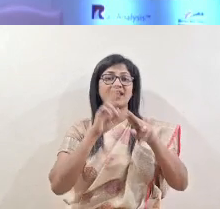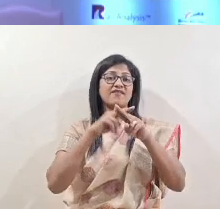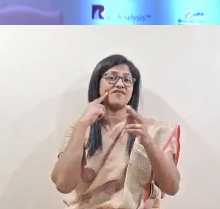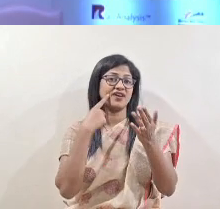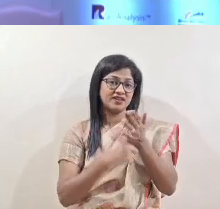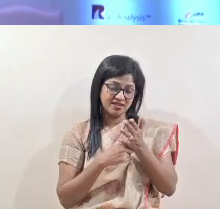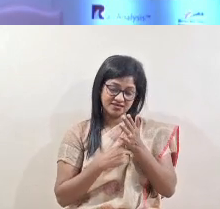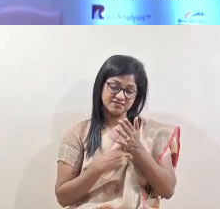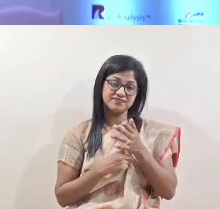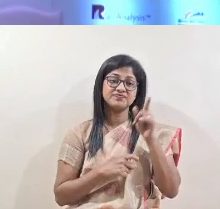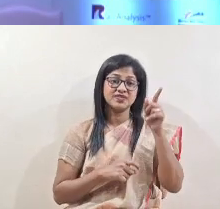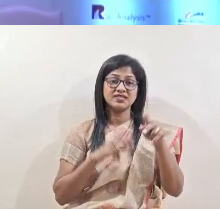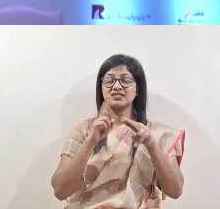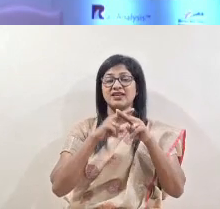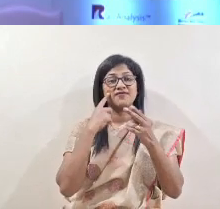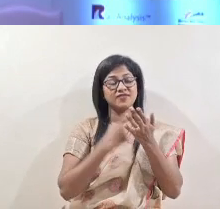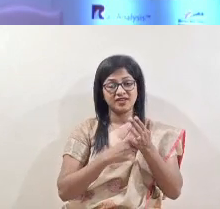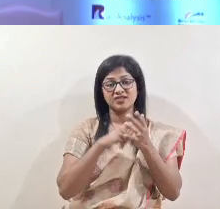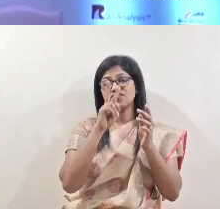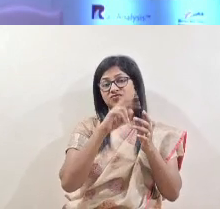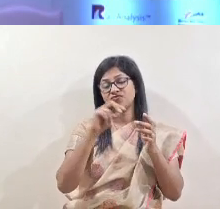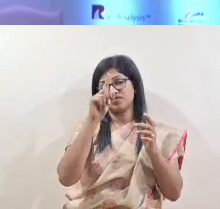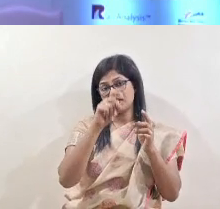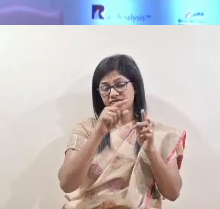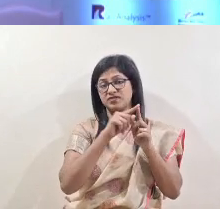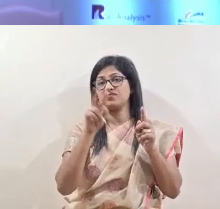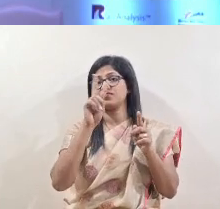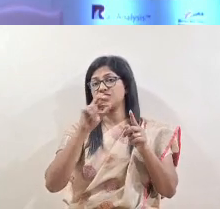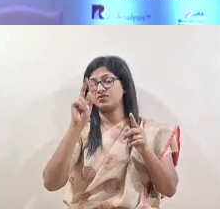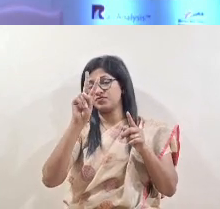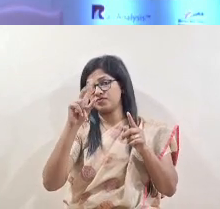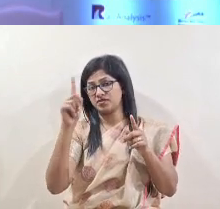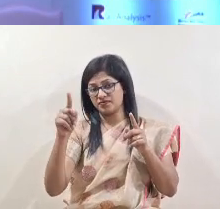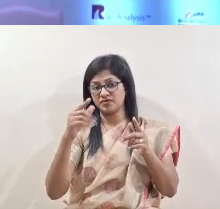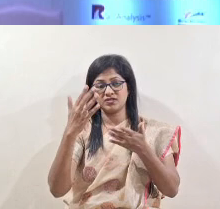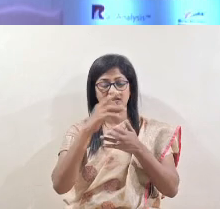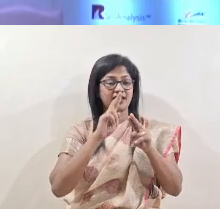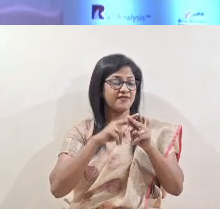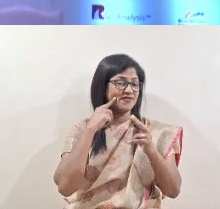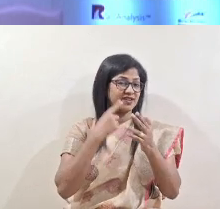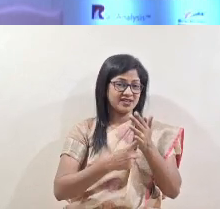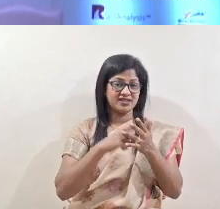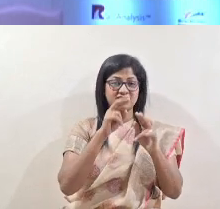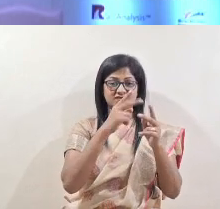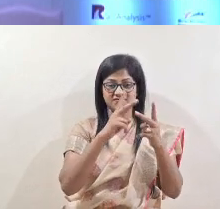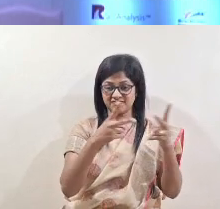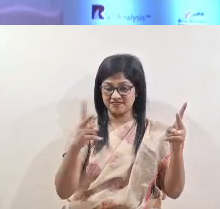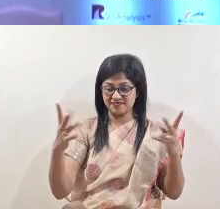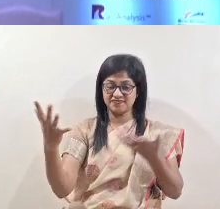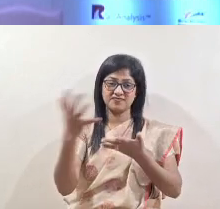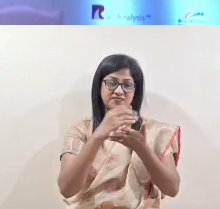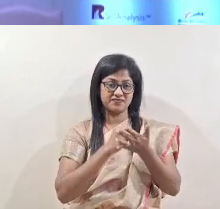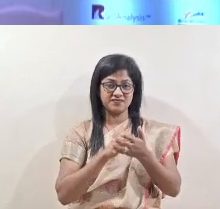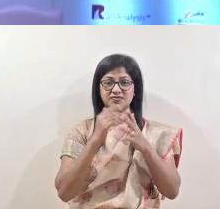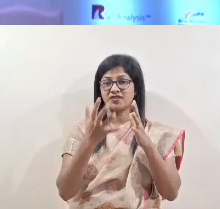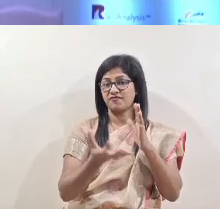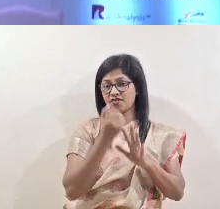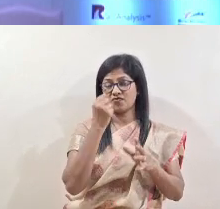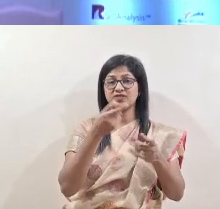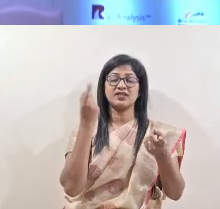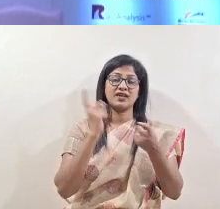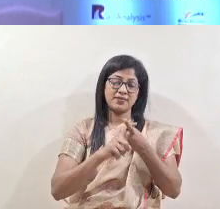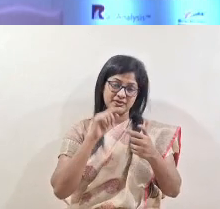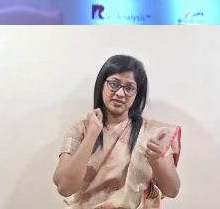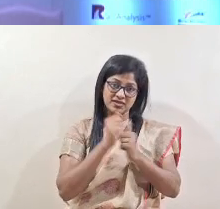FIRs. We have got the FIRs from 2017 to 2021. And from the FIRs, we collected this much information about the